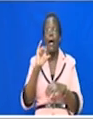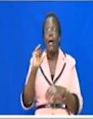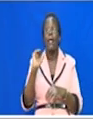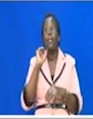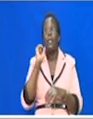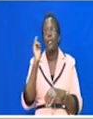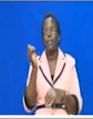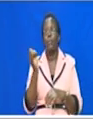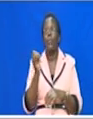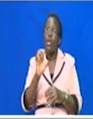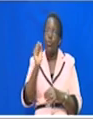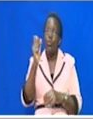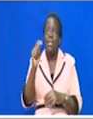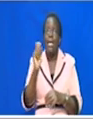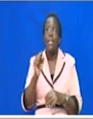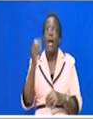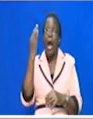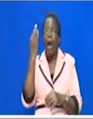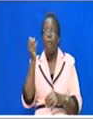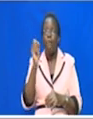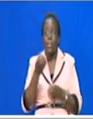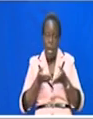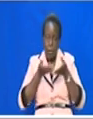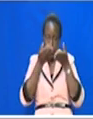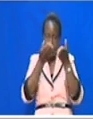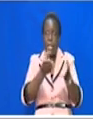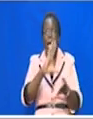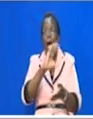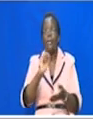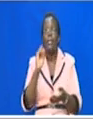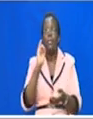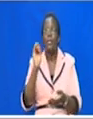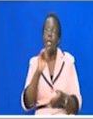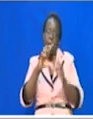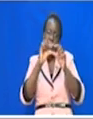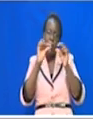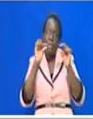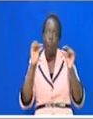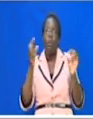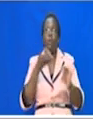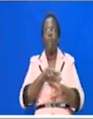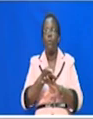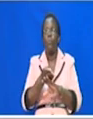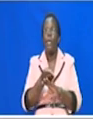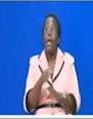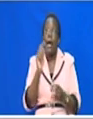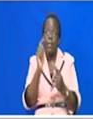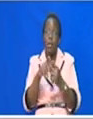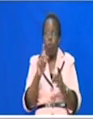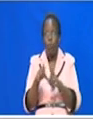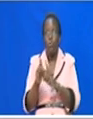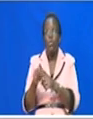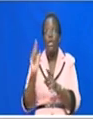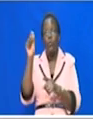is. You state a fact, you present it as it is in a statement form. And then also that question